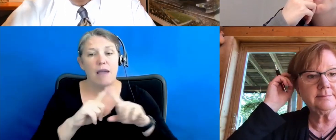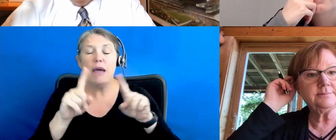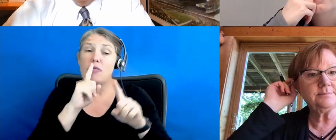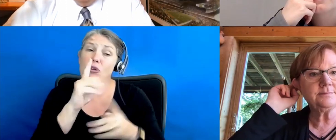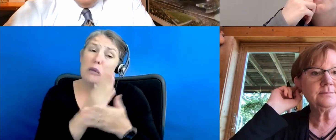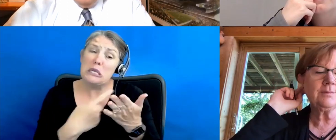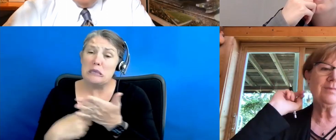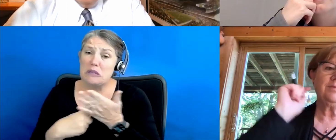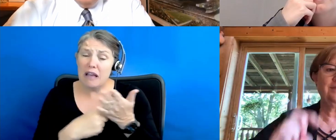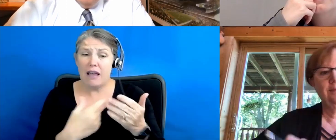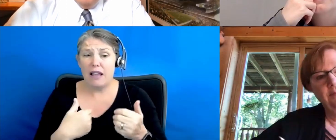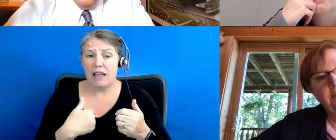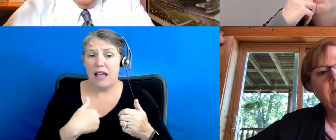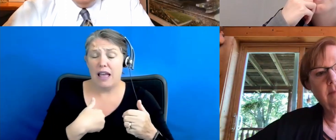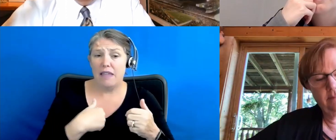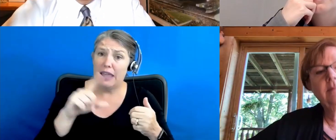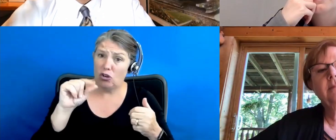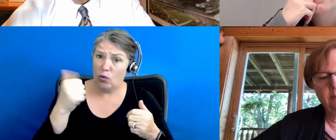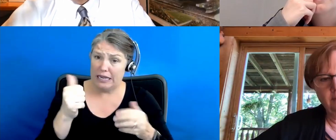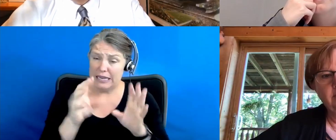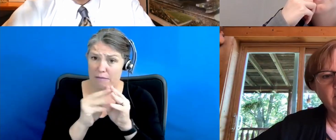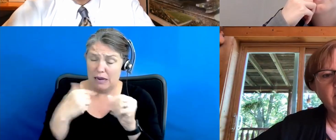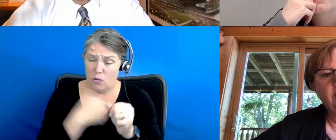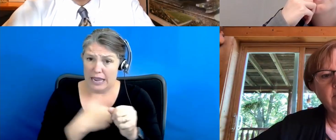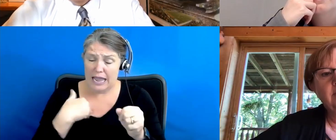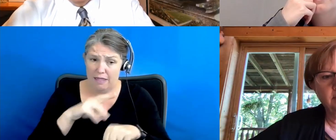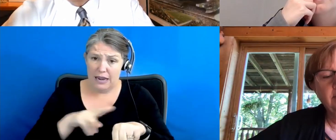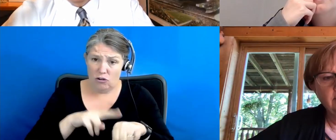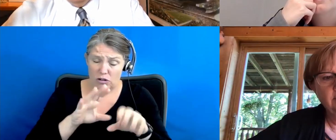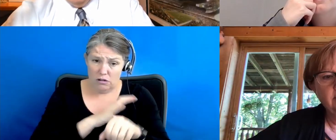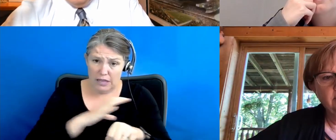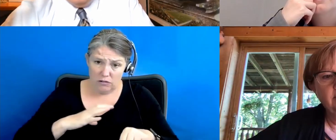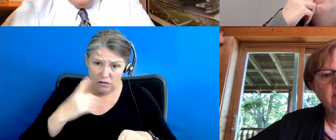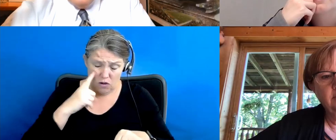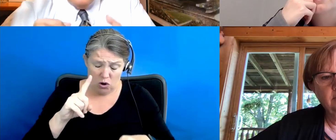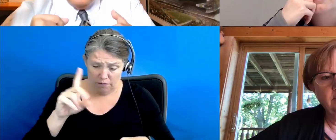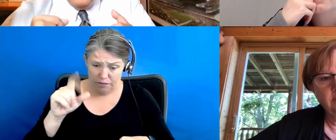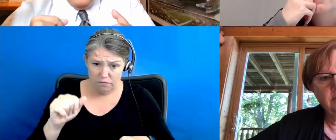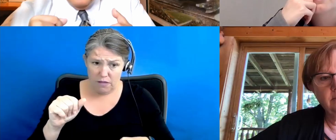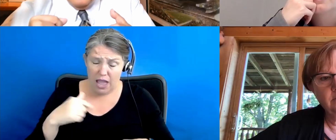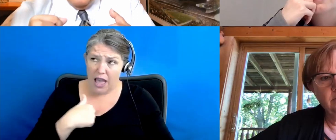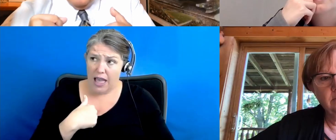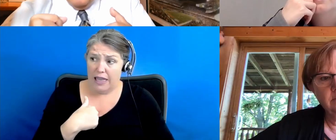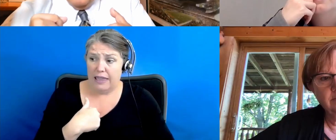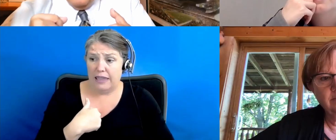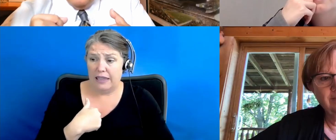out of that 2010 convening that we had at the National Council on Disabilities. I've made just